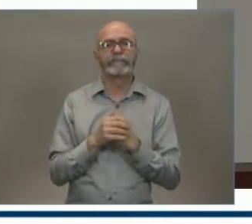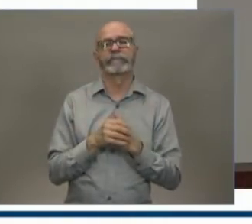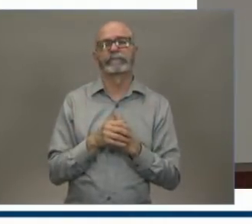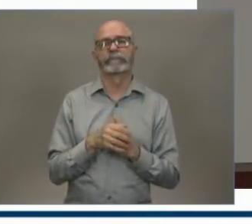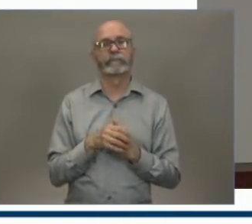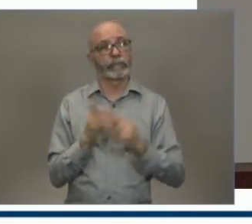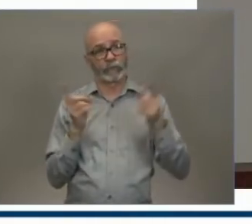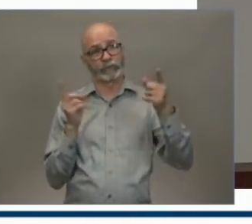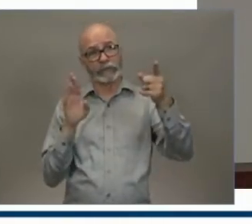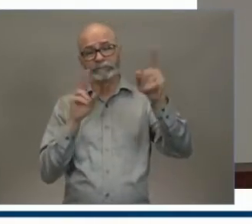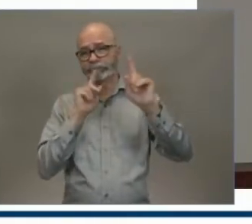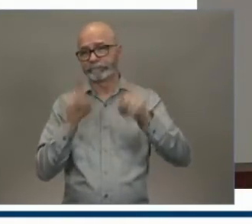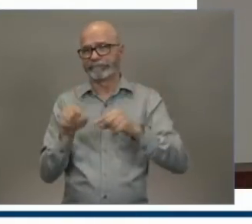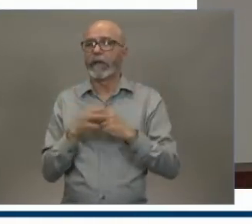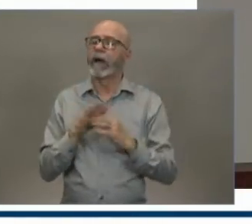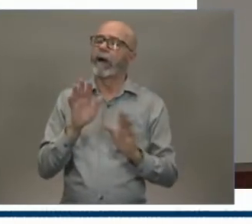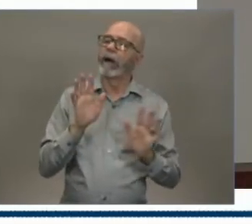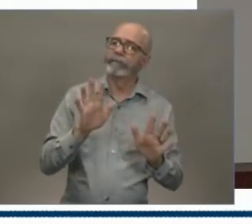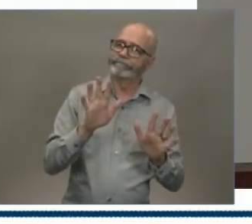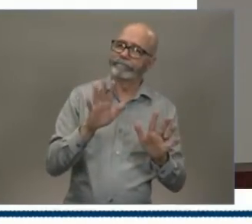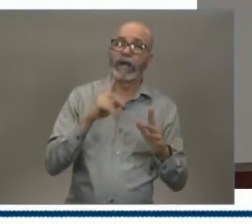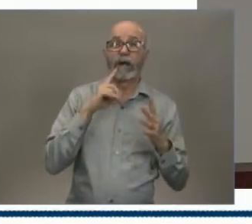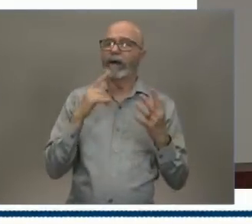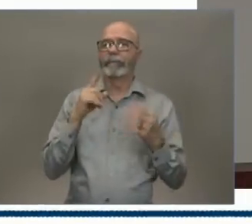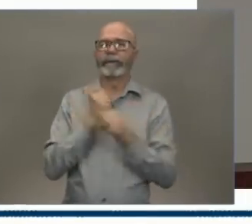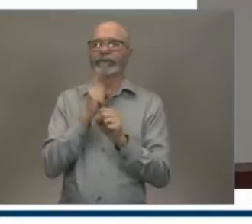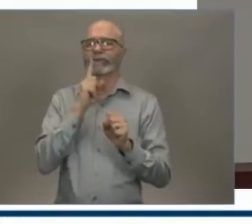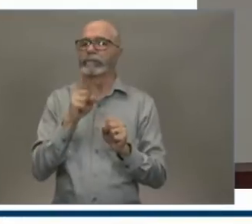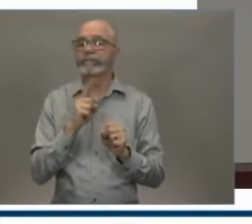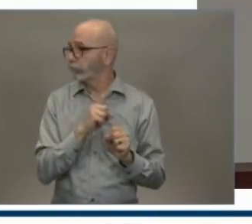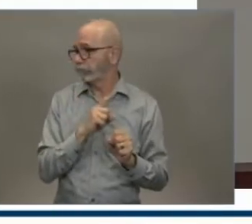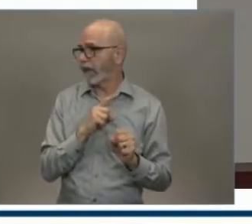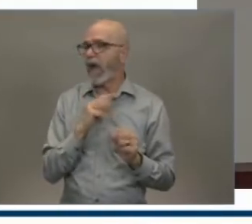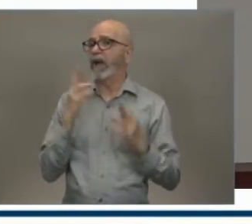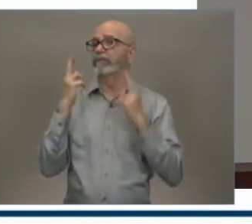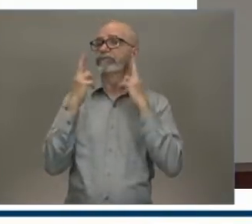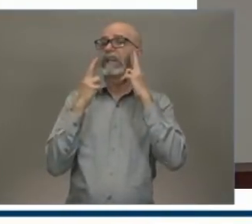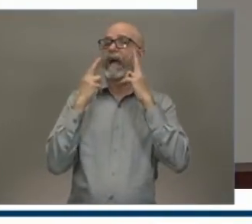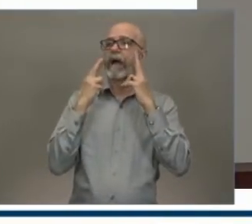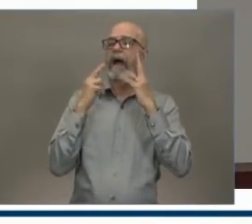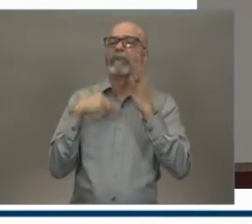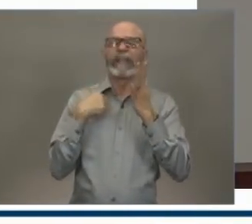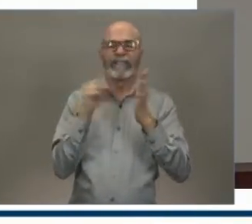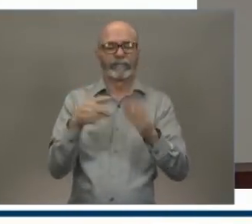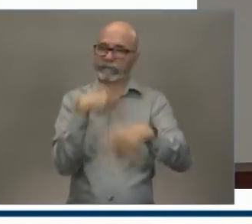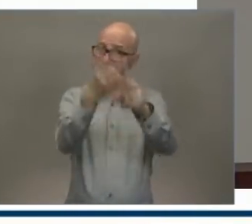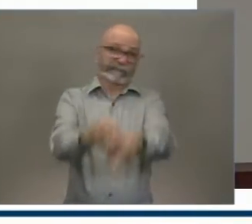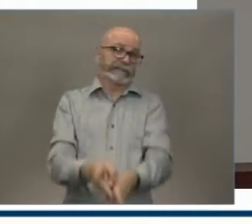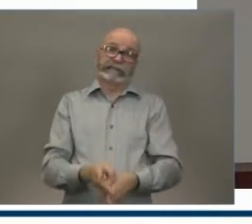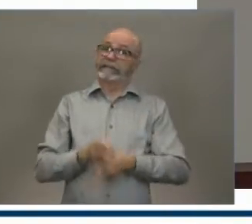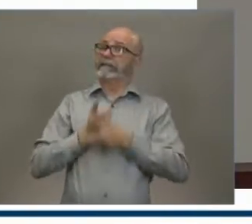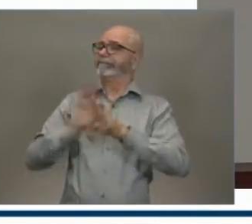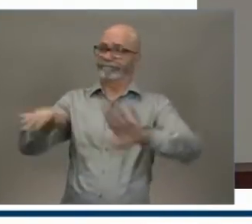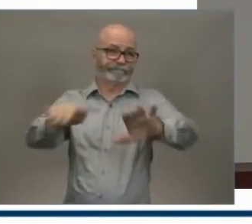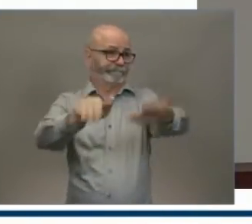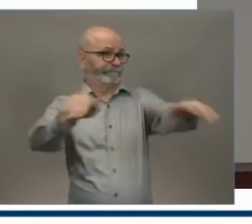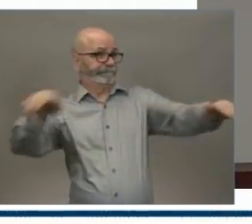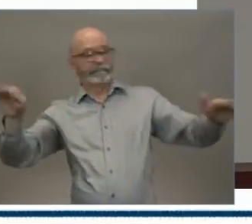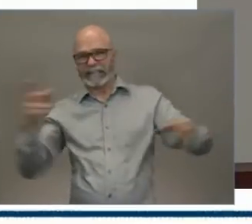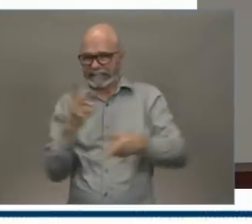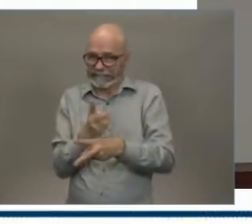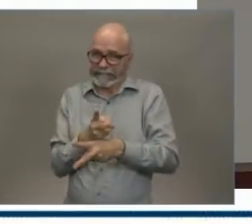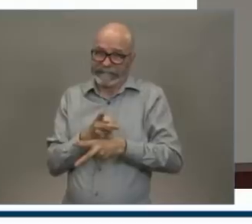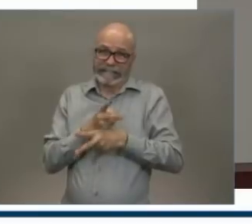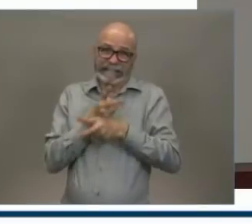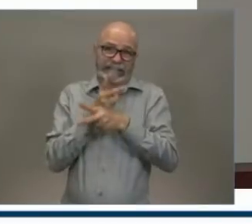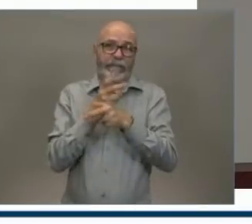us even strengthens how careful and cautious we need to be. And in my mind, it also strengthens